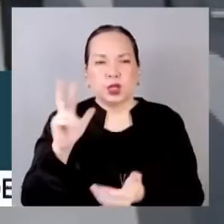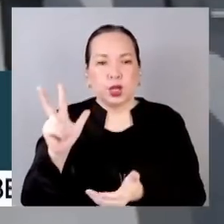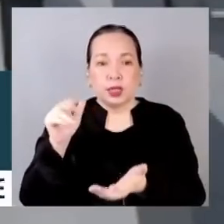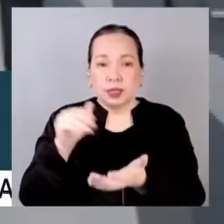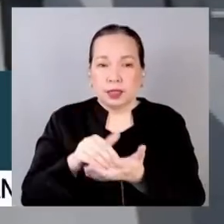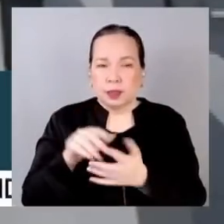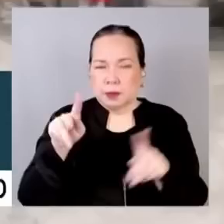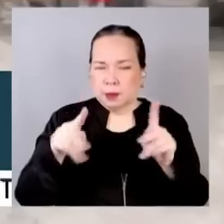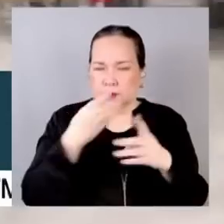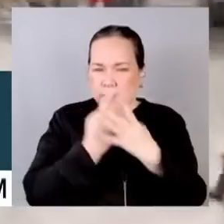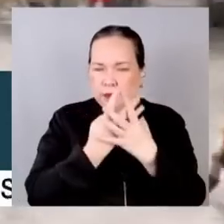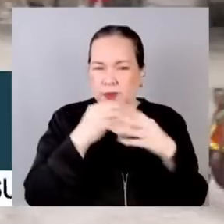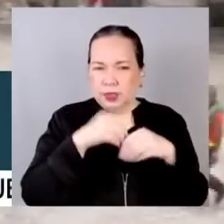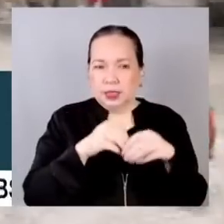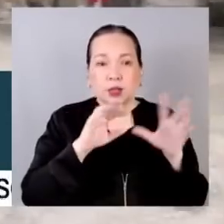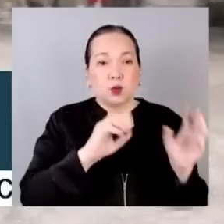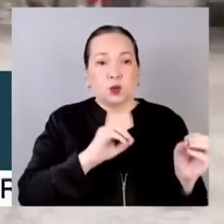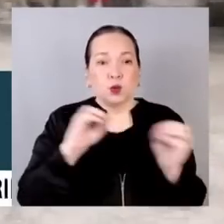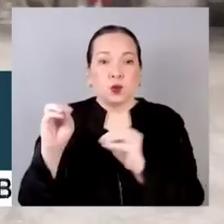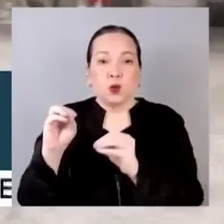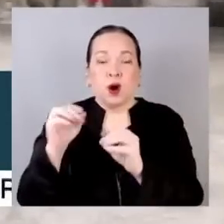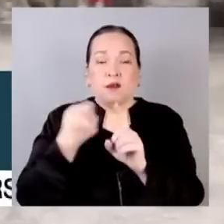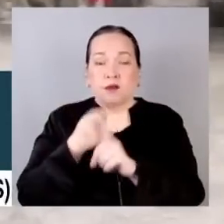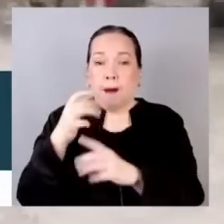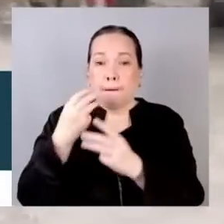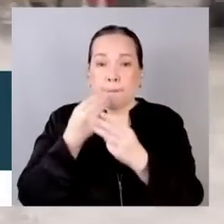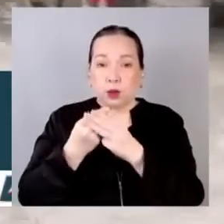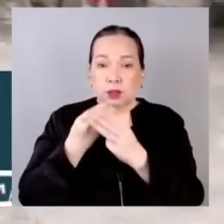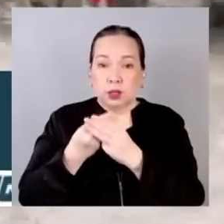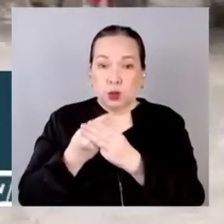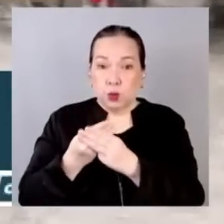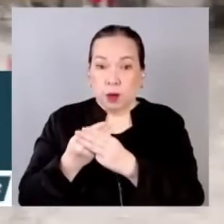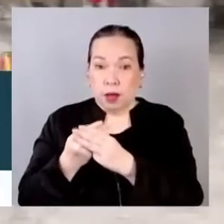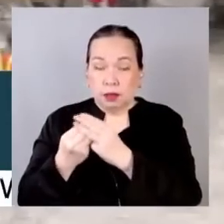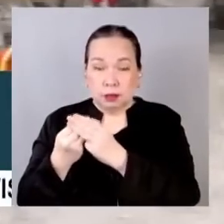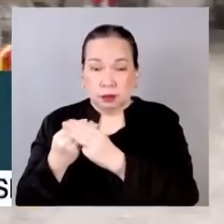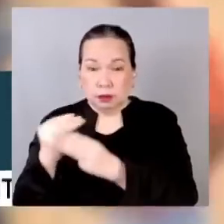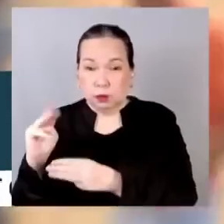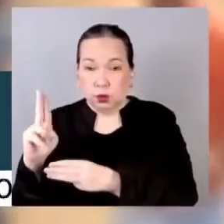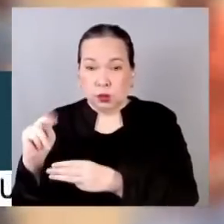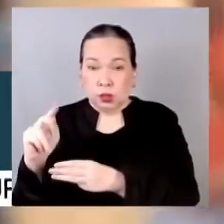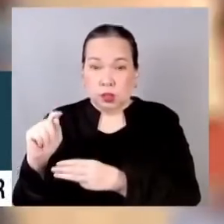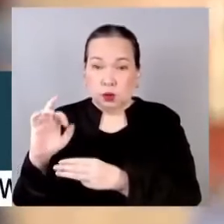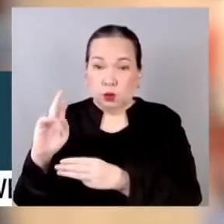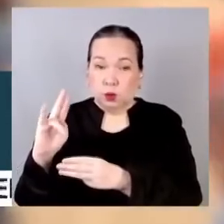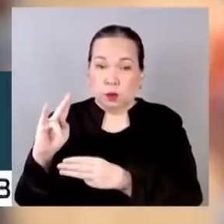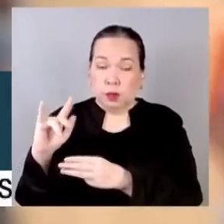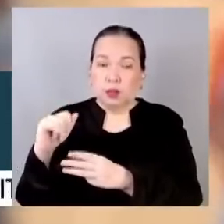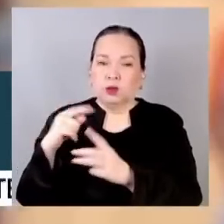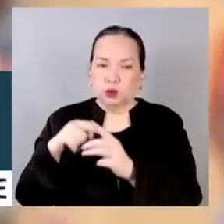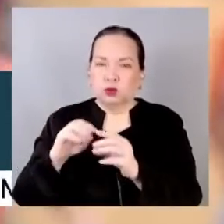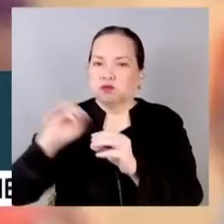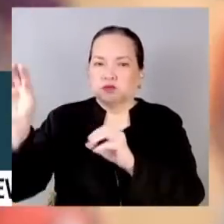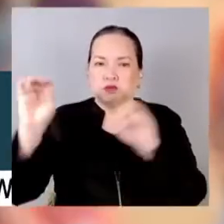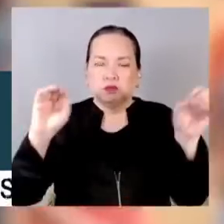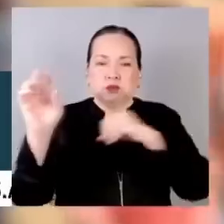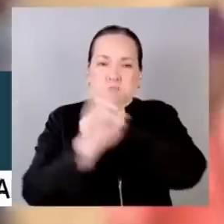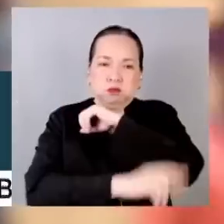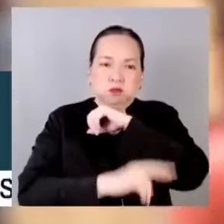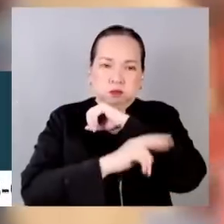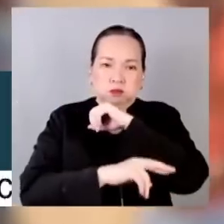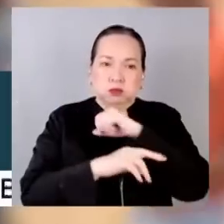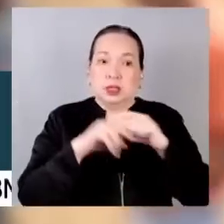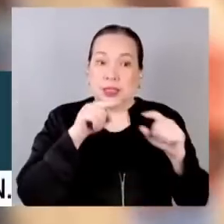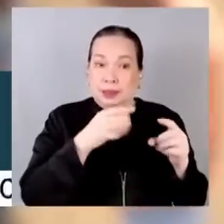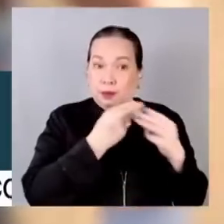new Bilibid prisons in Muntinlupa to regional prisons in 5 years' time. Bilibid will then be converted into a commercial